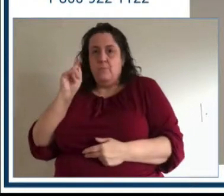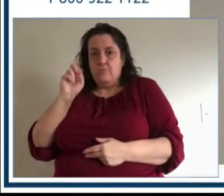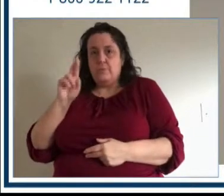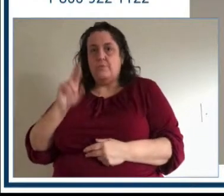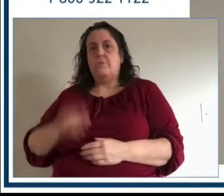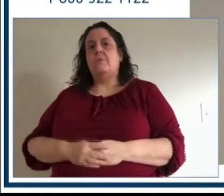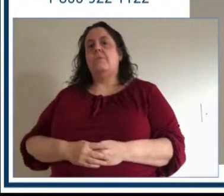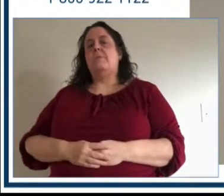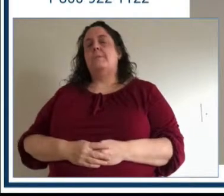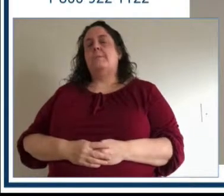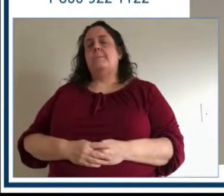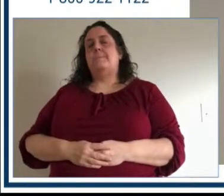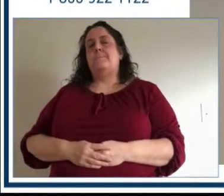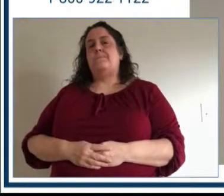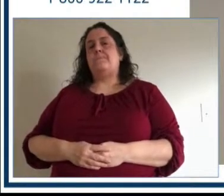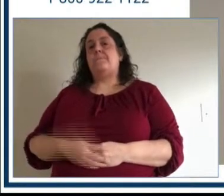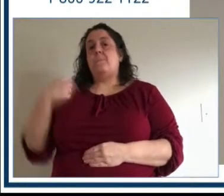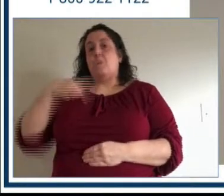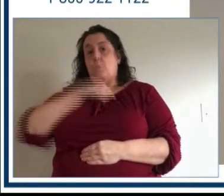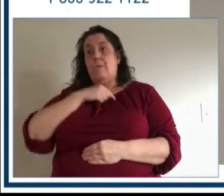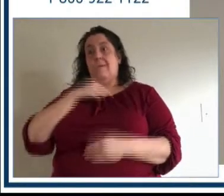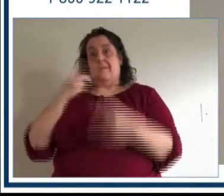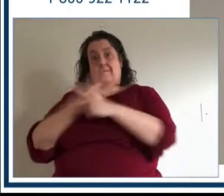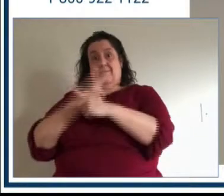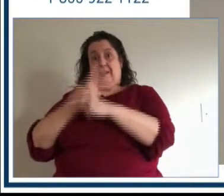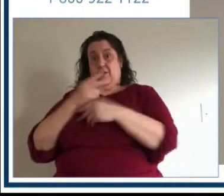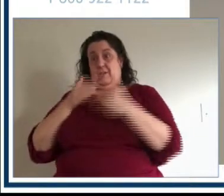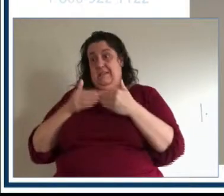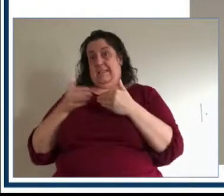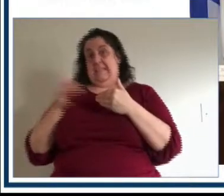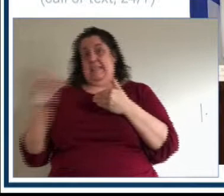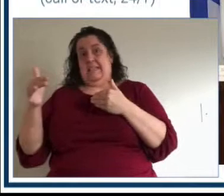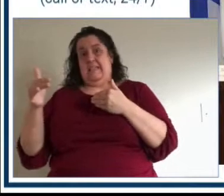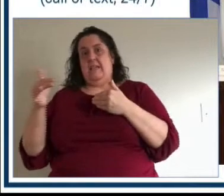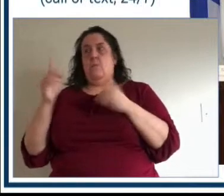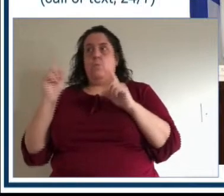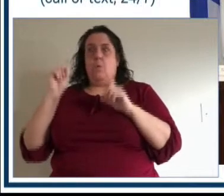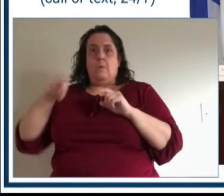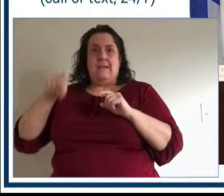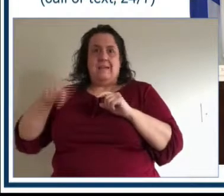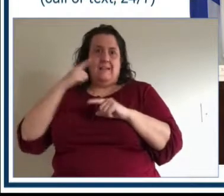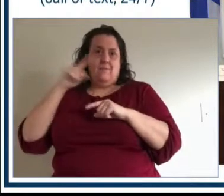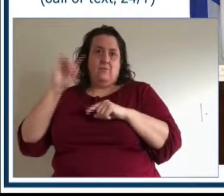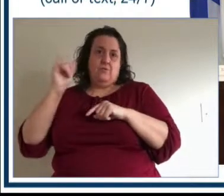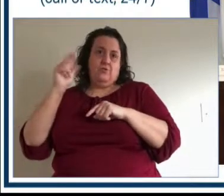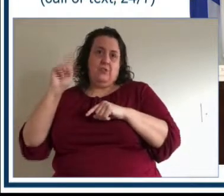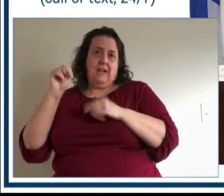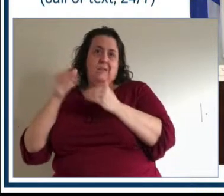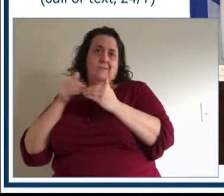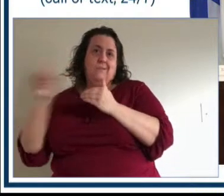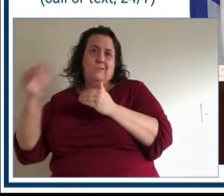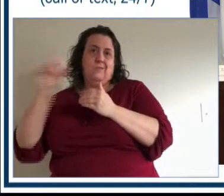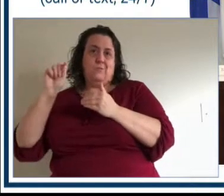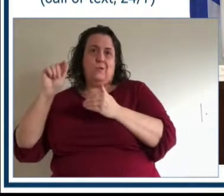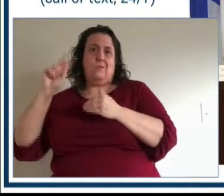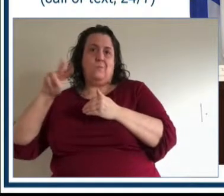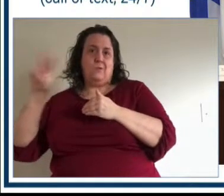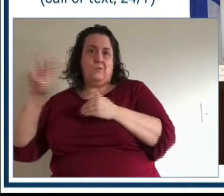is necessary moving forward in the new year. Just to be clear, in terms of sports